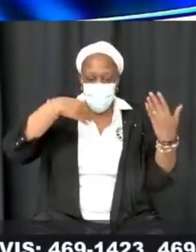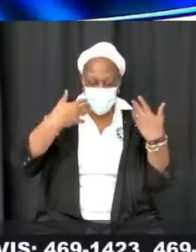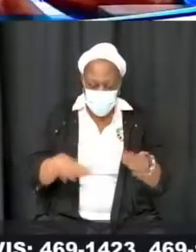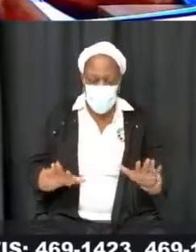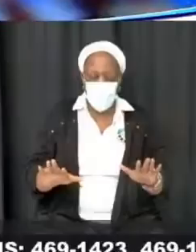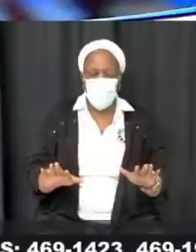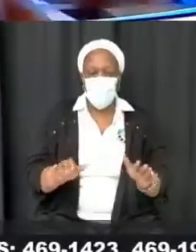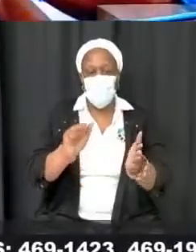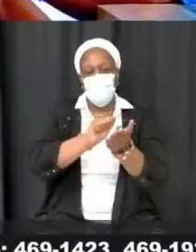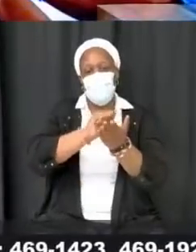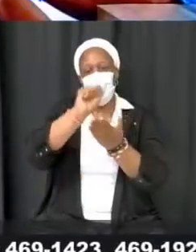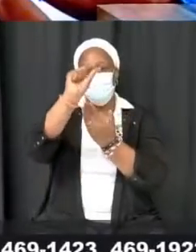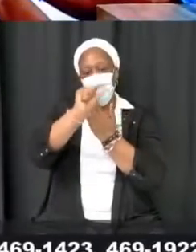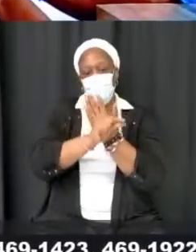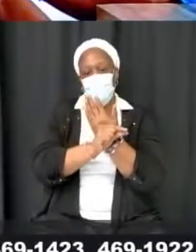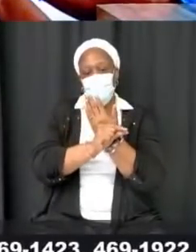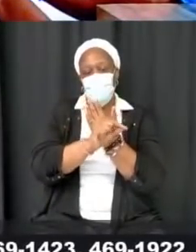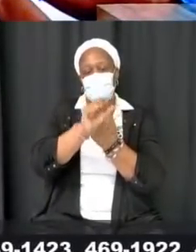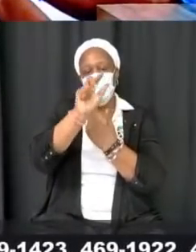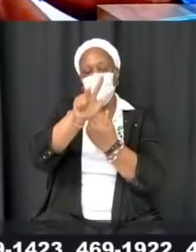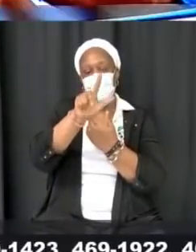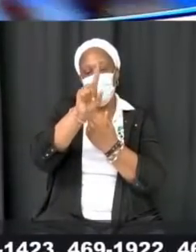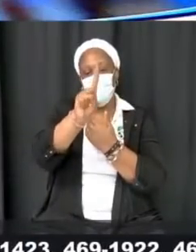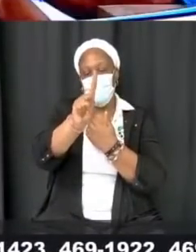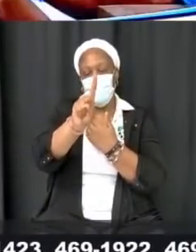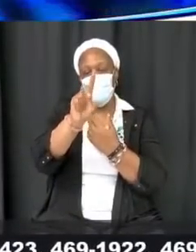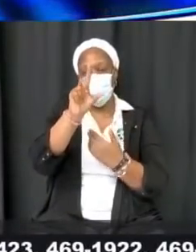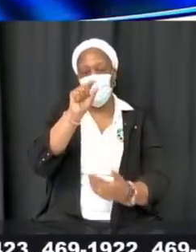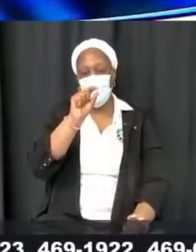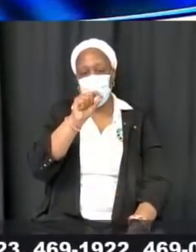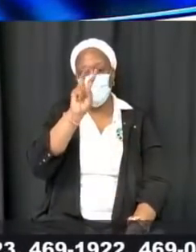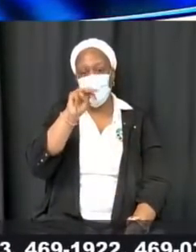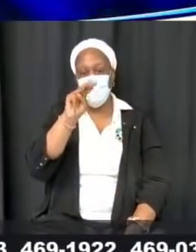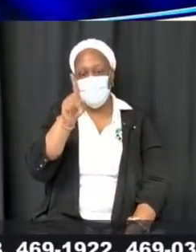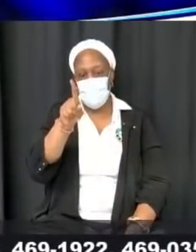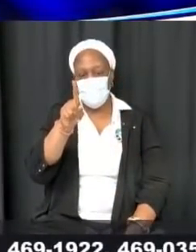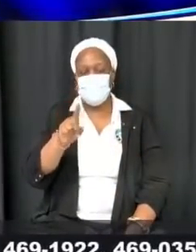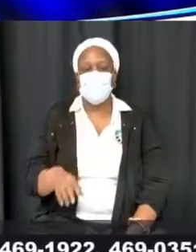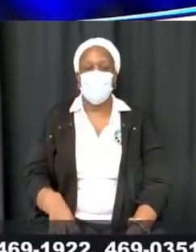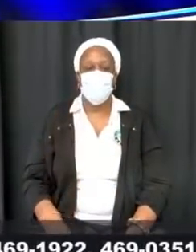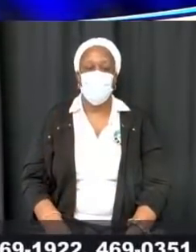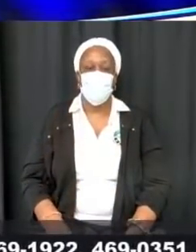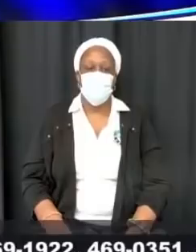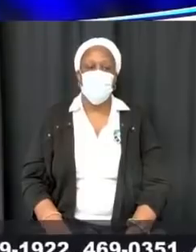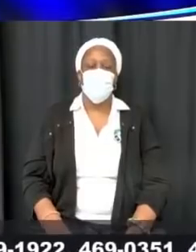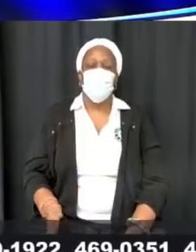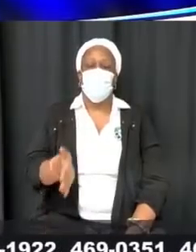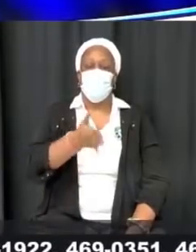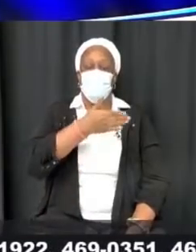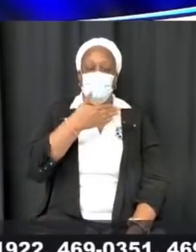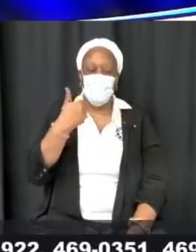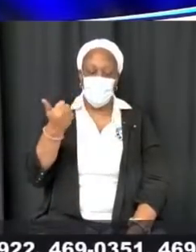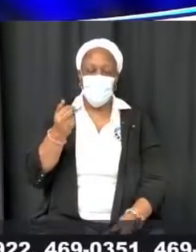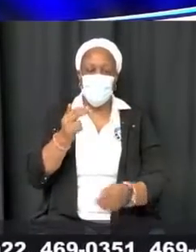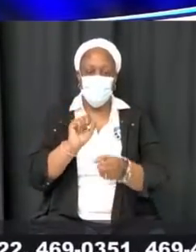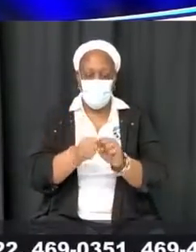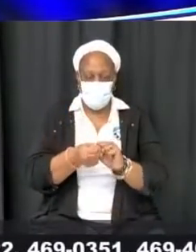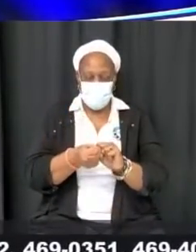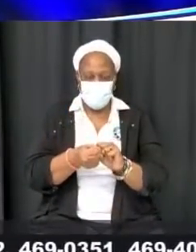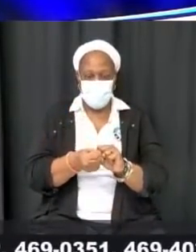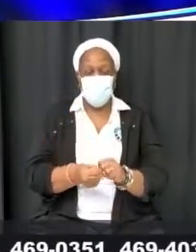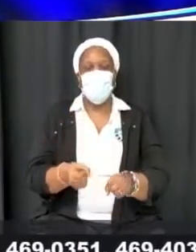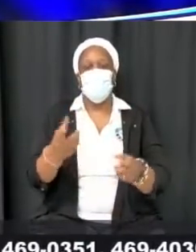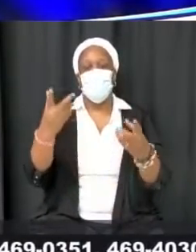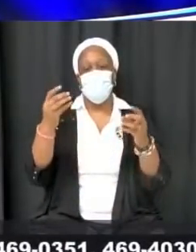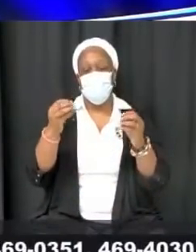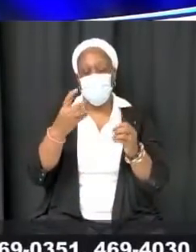31st, 2021. And he also reported that the vaccination program, of course,